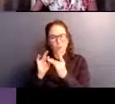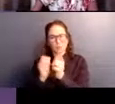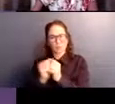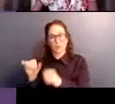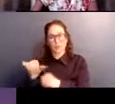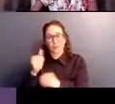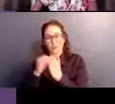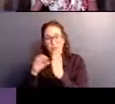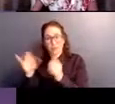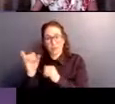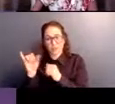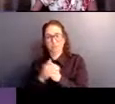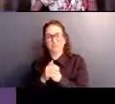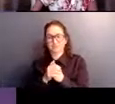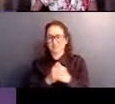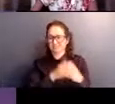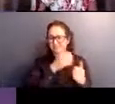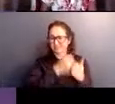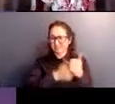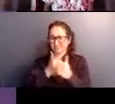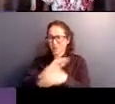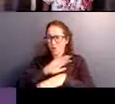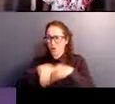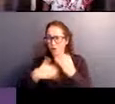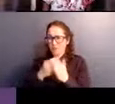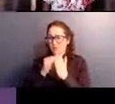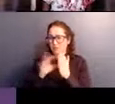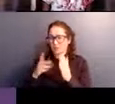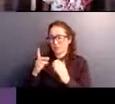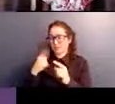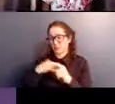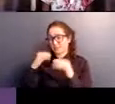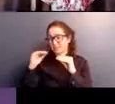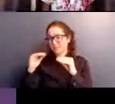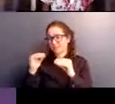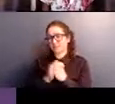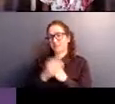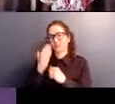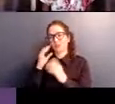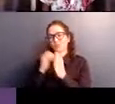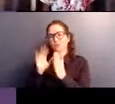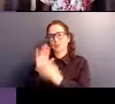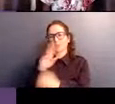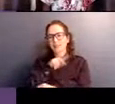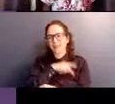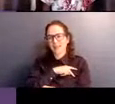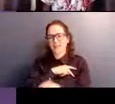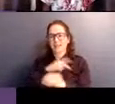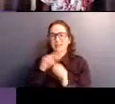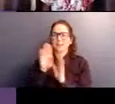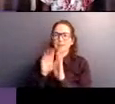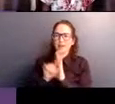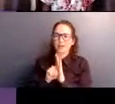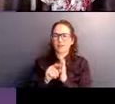students. So we do this with all the other students that we teach as well. So you know the student's personality, you know their background, you